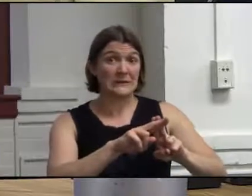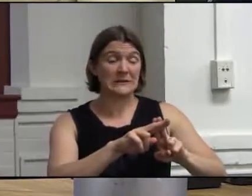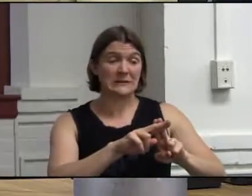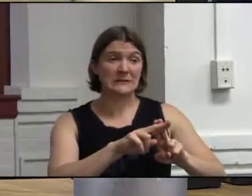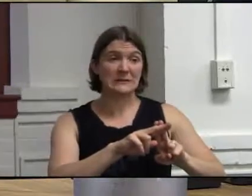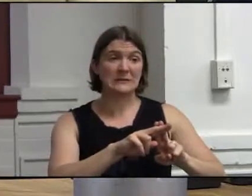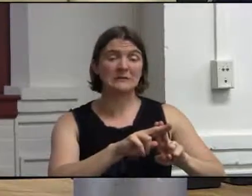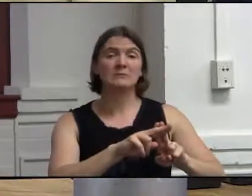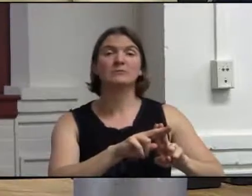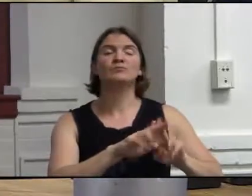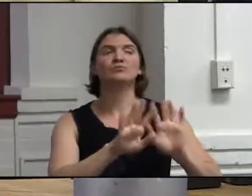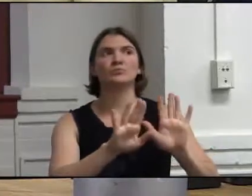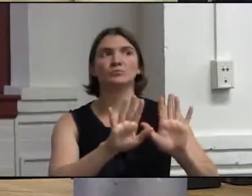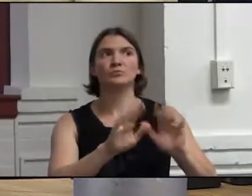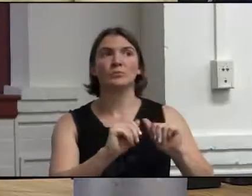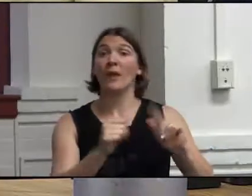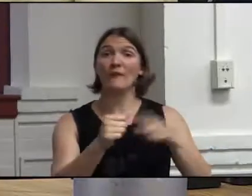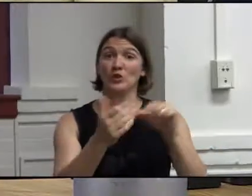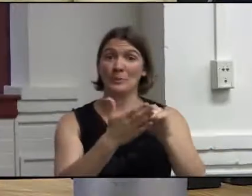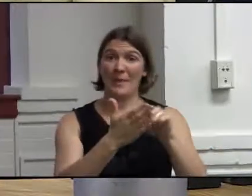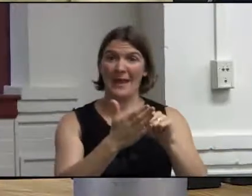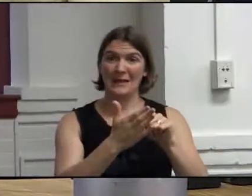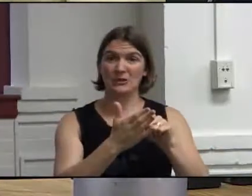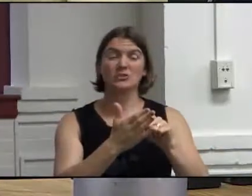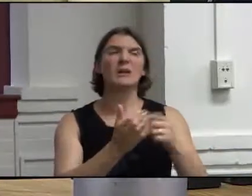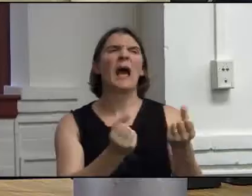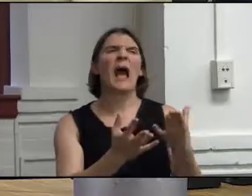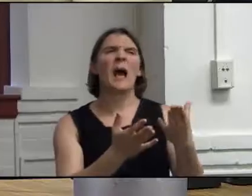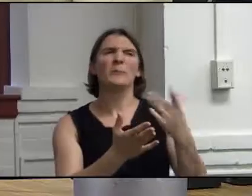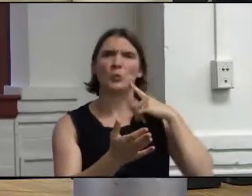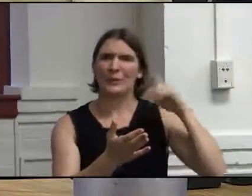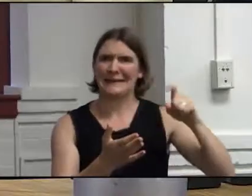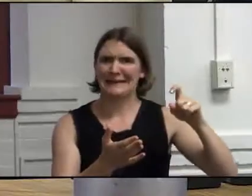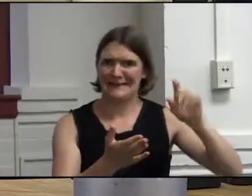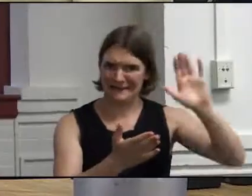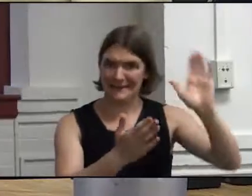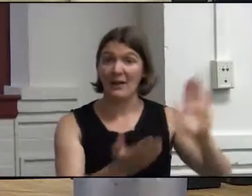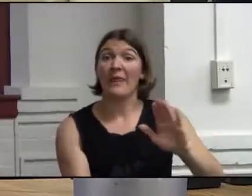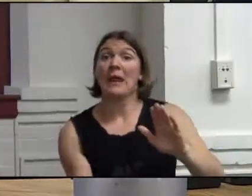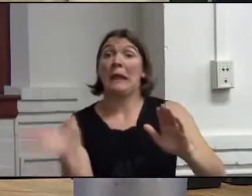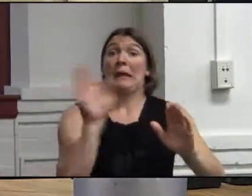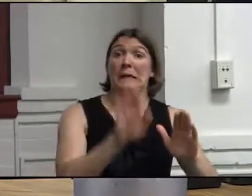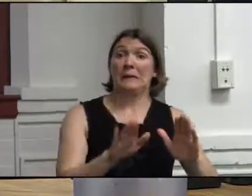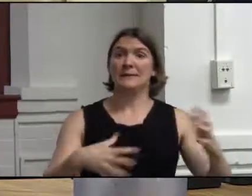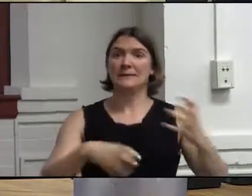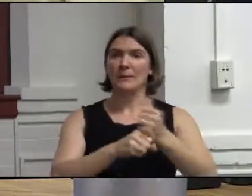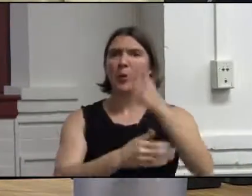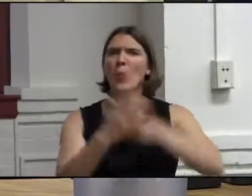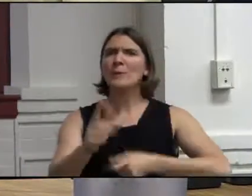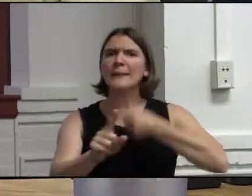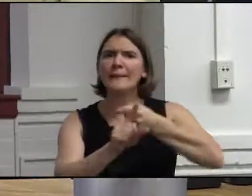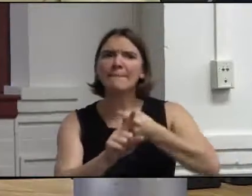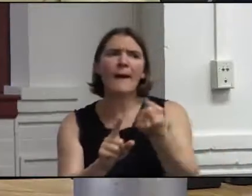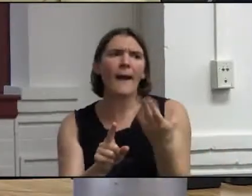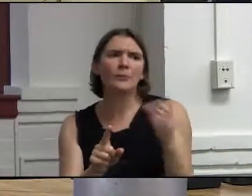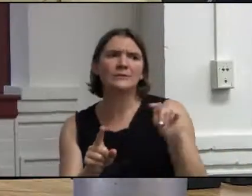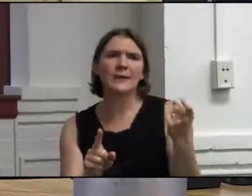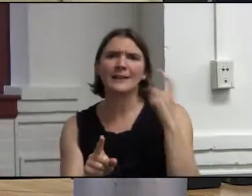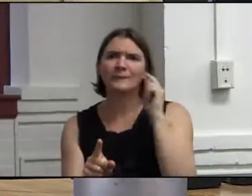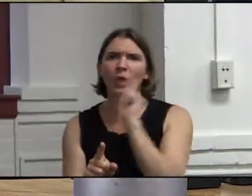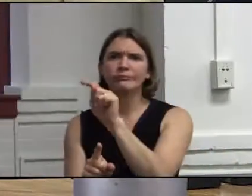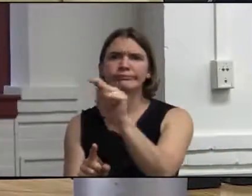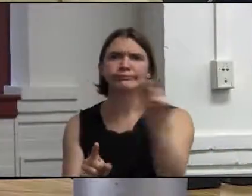the summary of that. So the first page is the calculations related to the rates. The second page is the summary of the impact of that upon